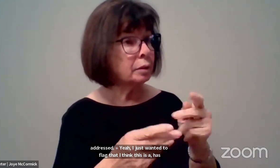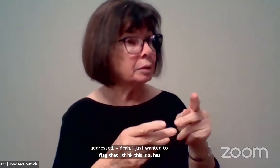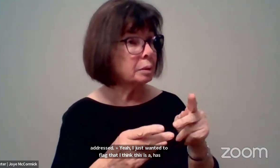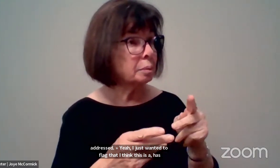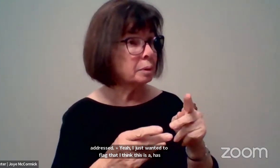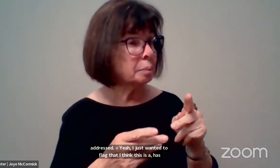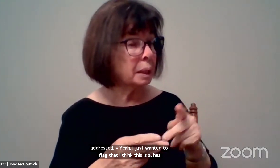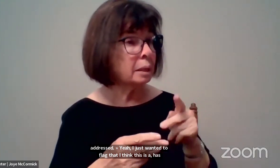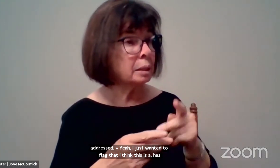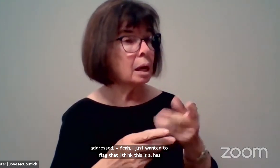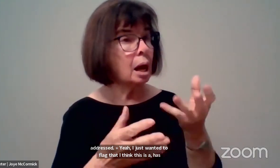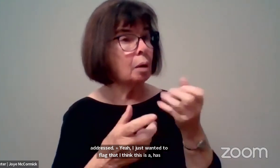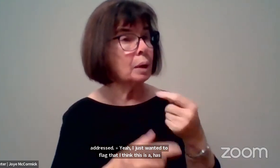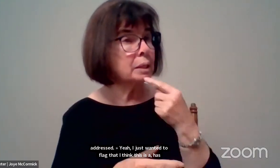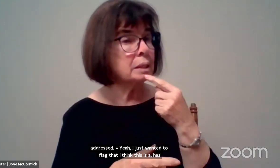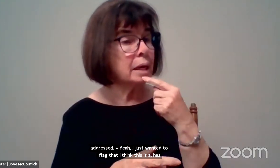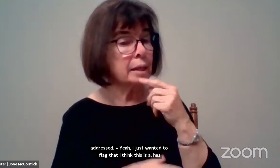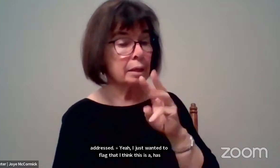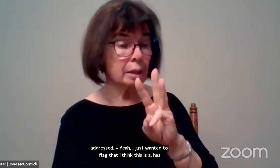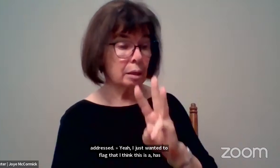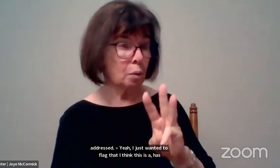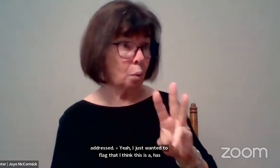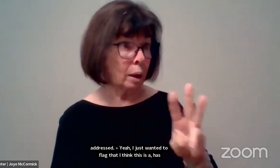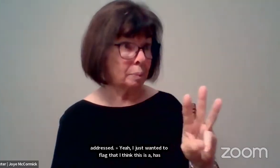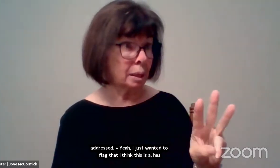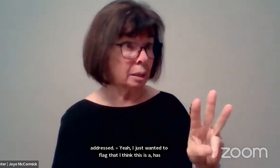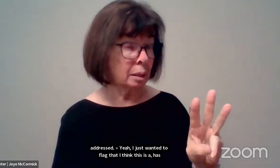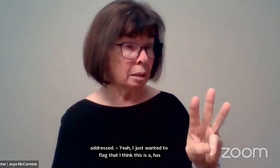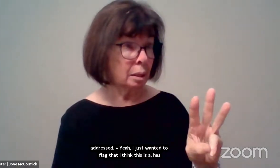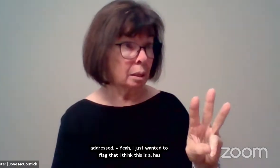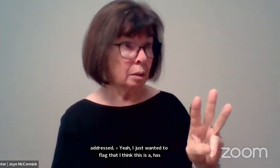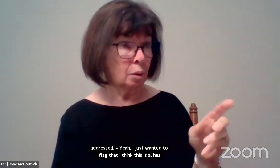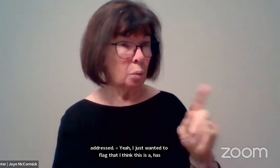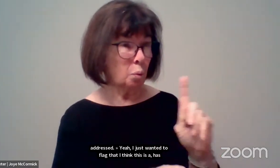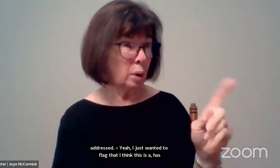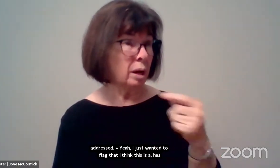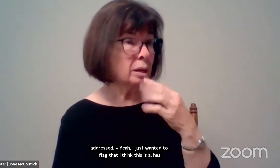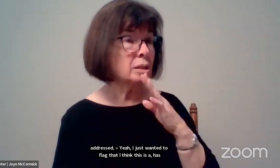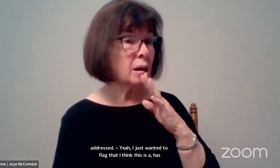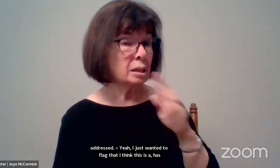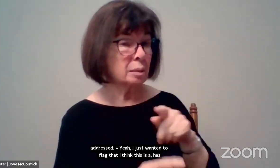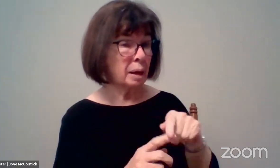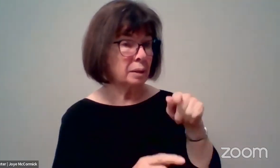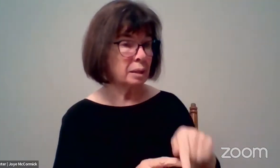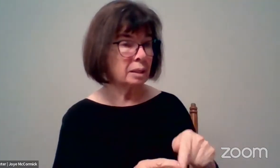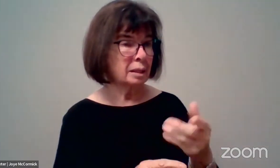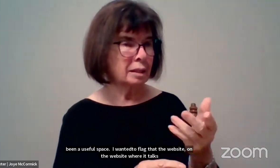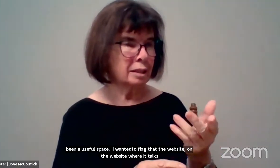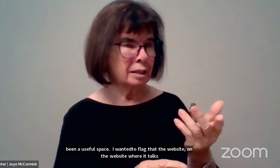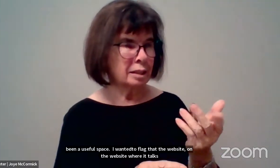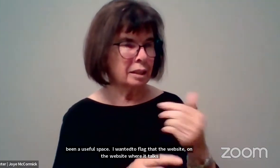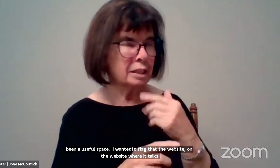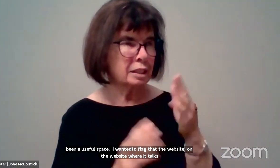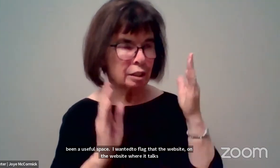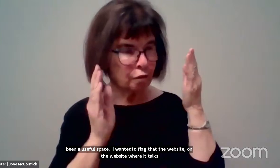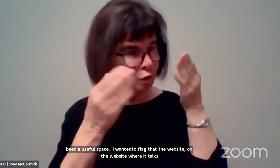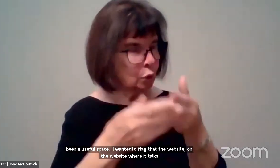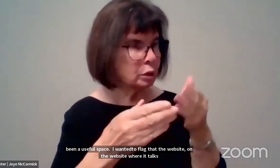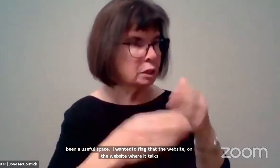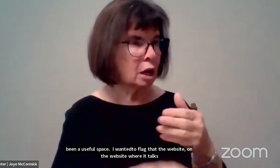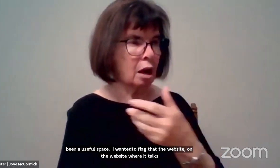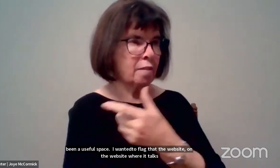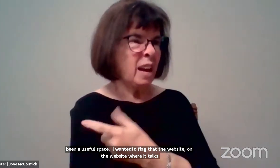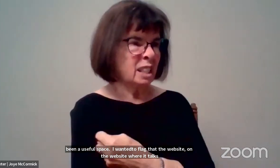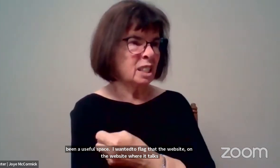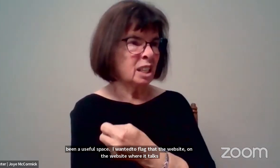that the website, on the website where it talks about this, is still very vaccine focused. And I